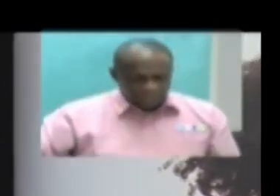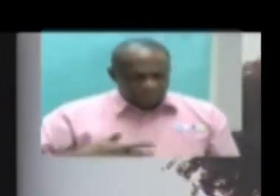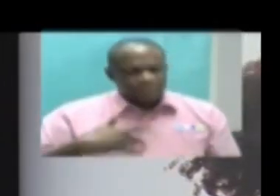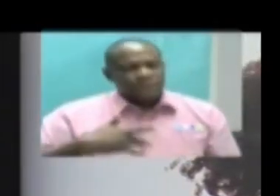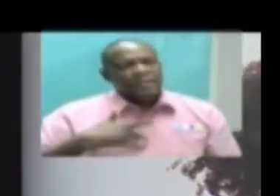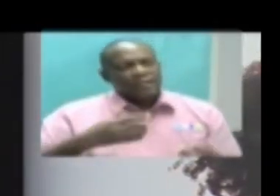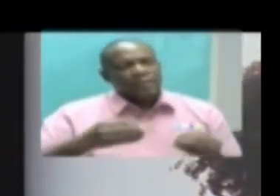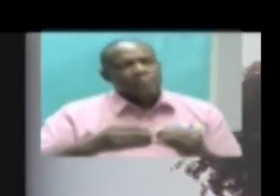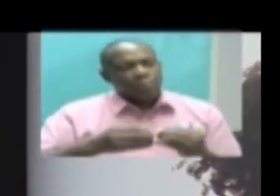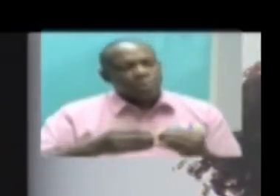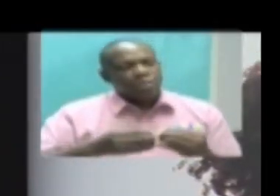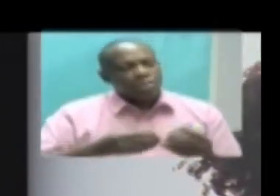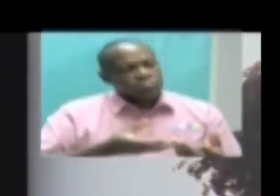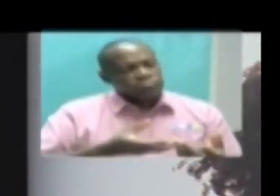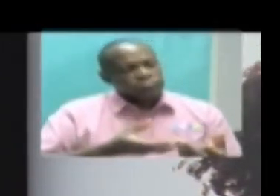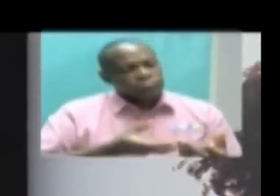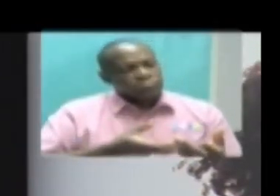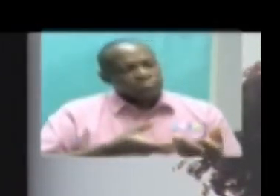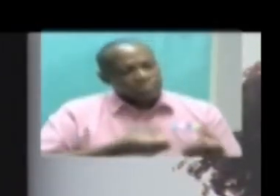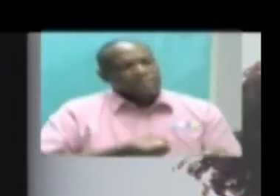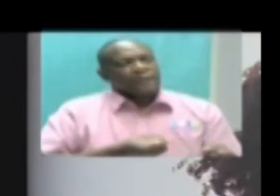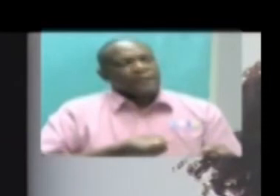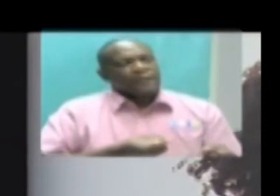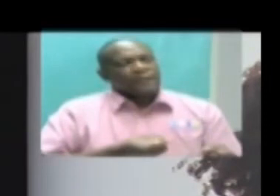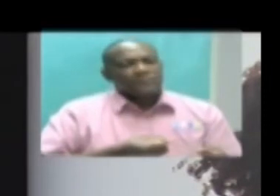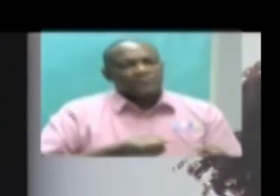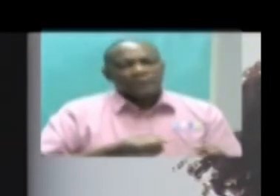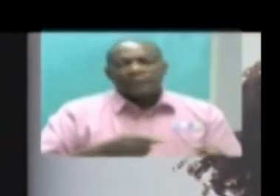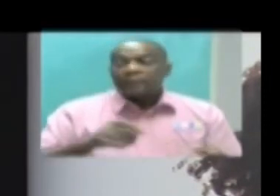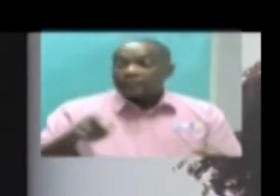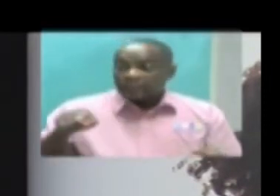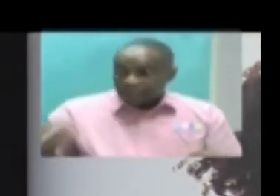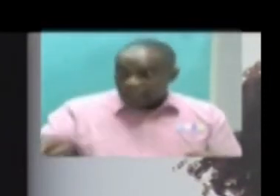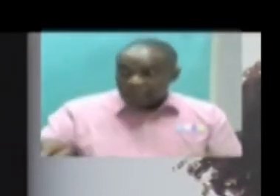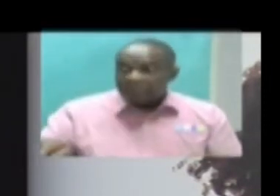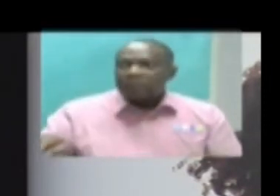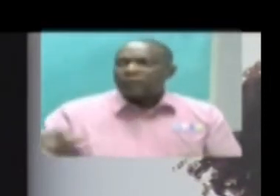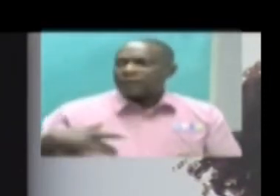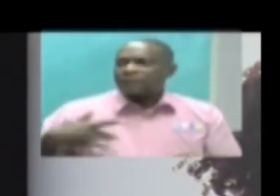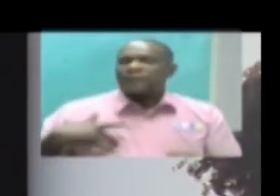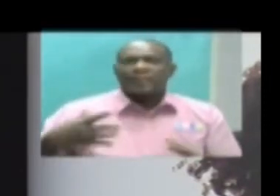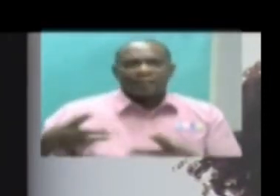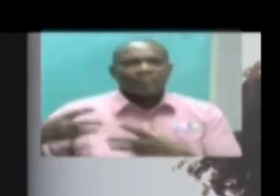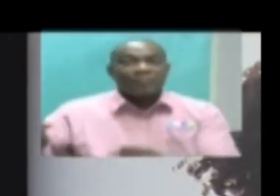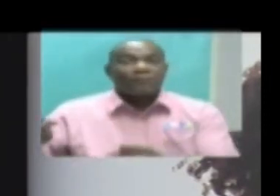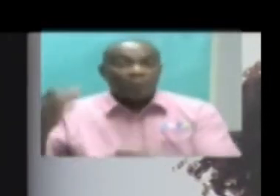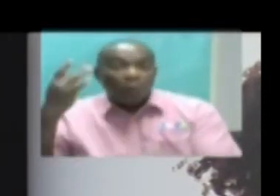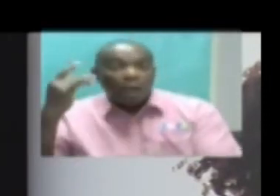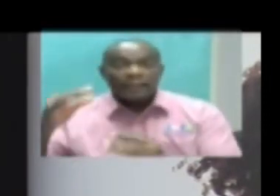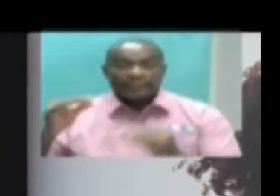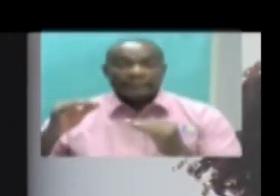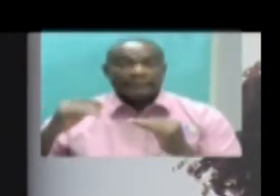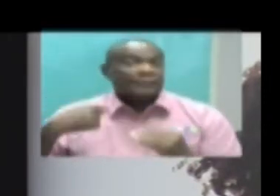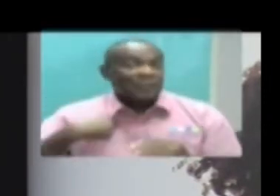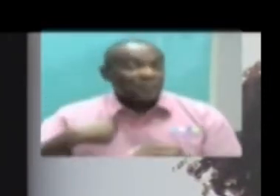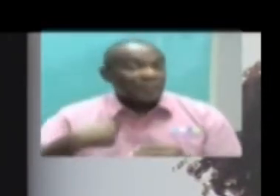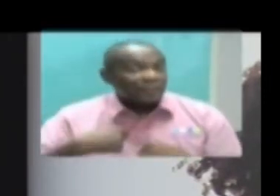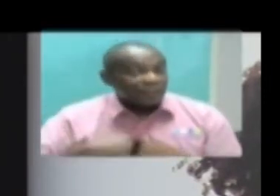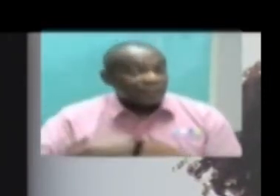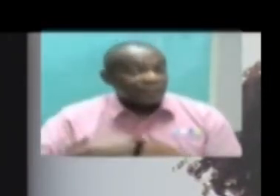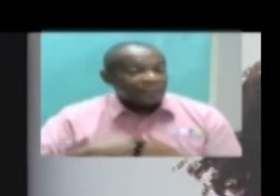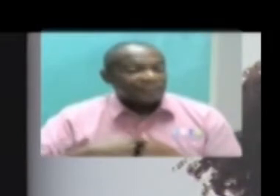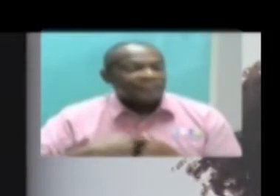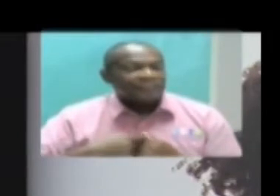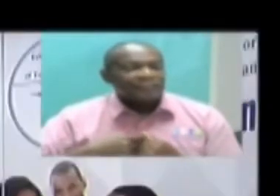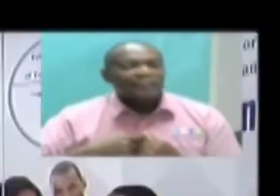stronger my child is, the less likely they are going to be going looking for trouble or getting lost in the trouble online. I think